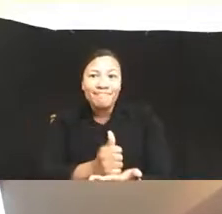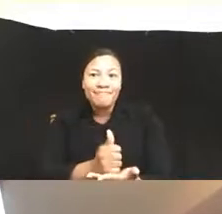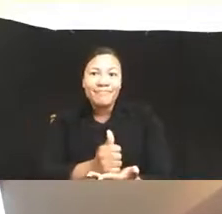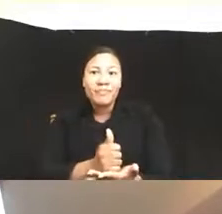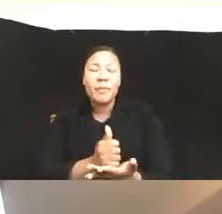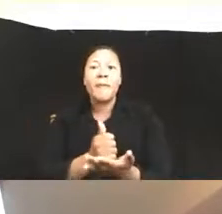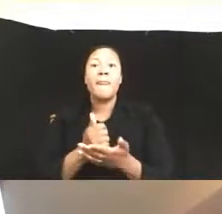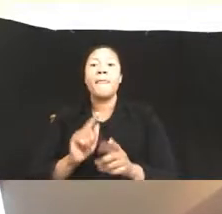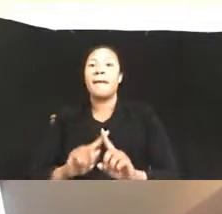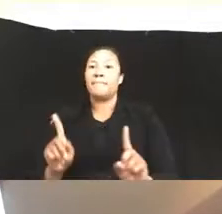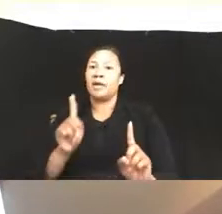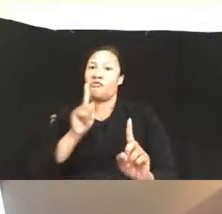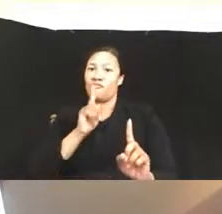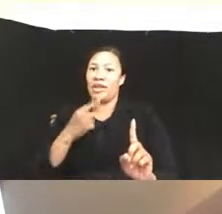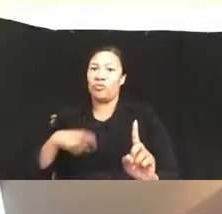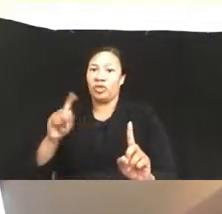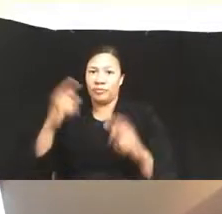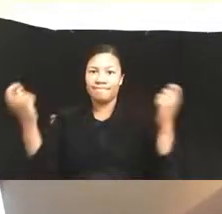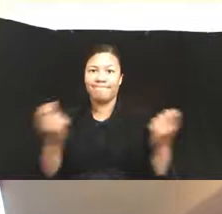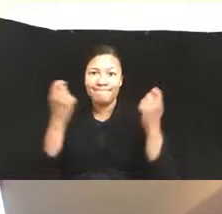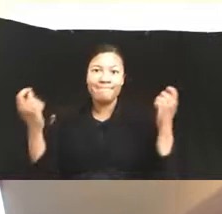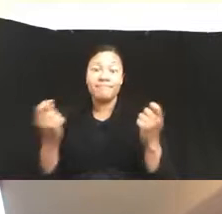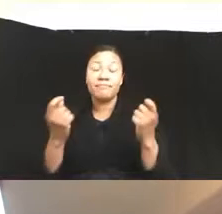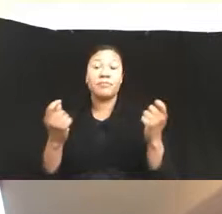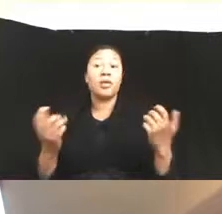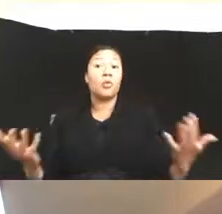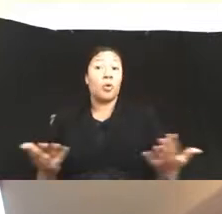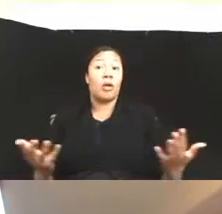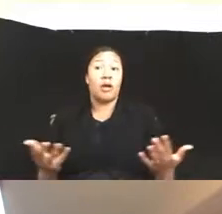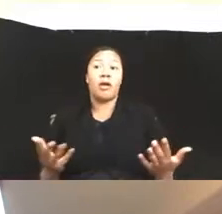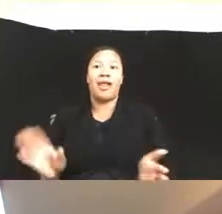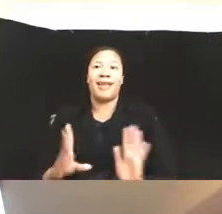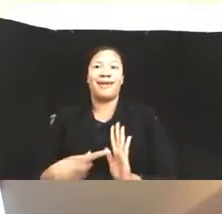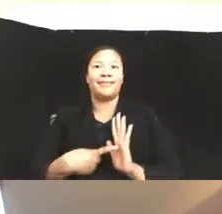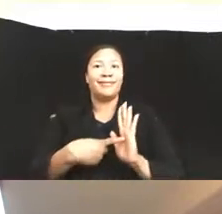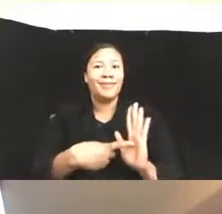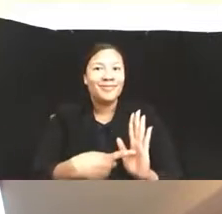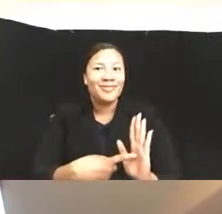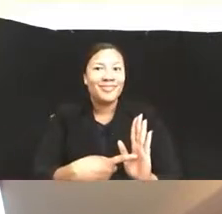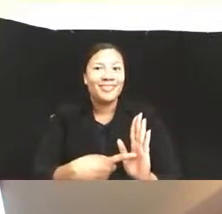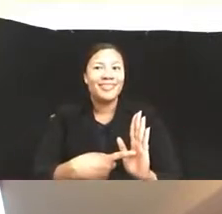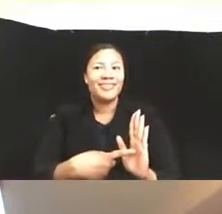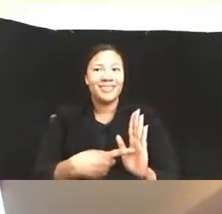we really need to be celebrating is this demonstration